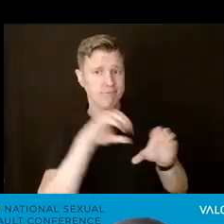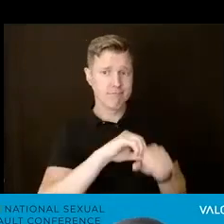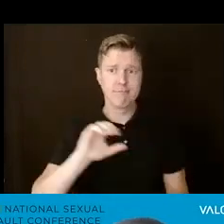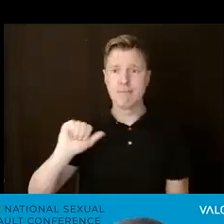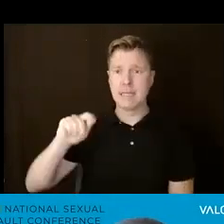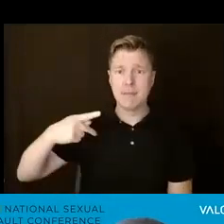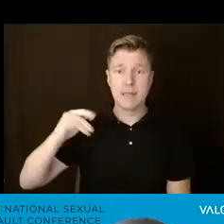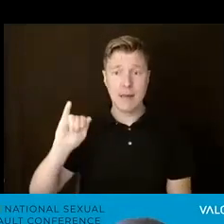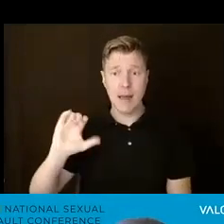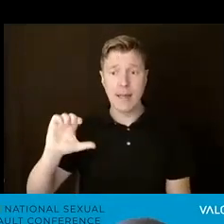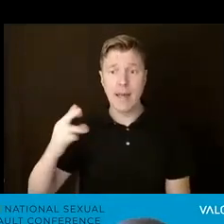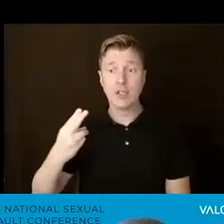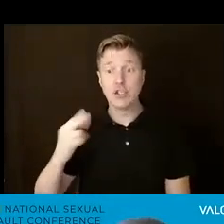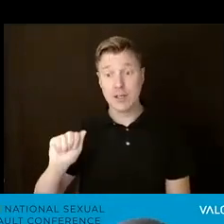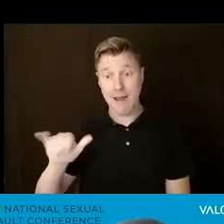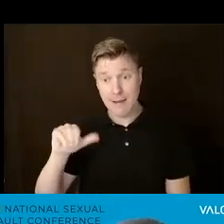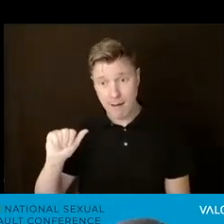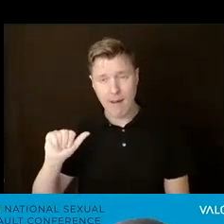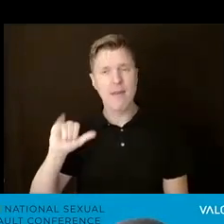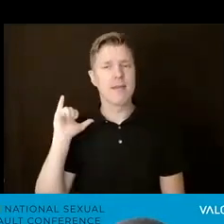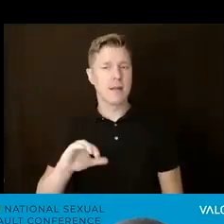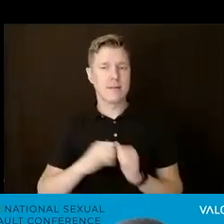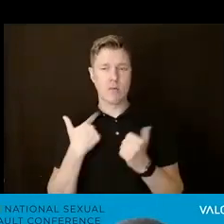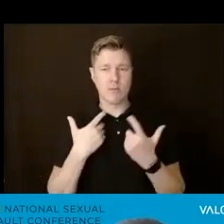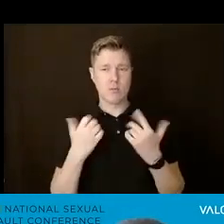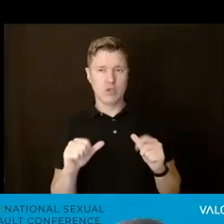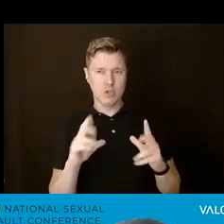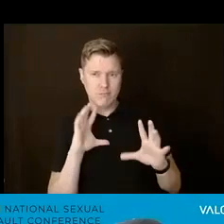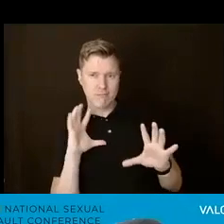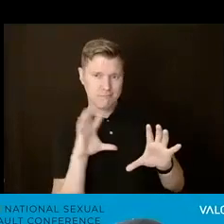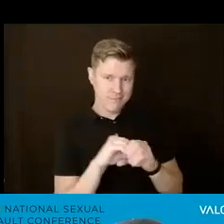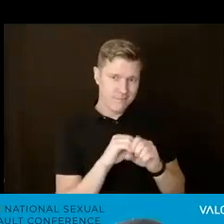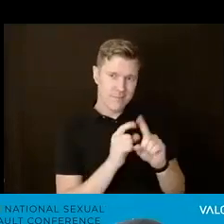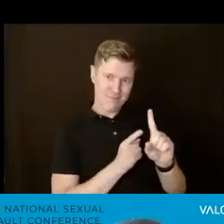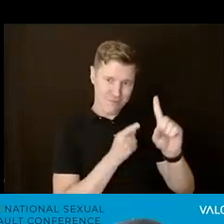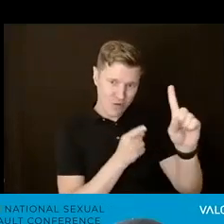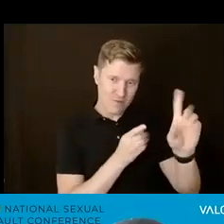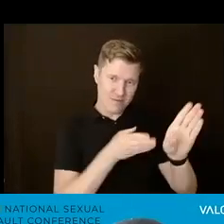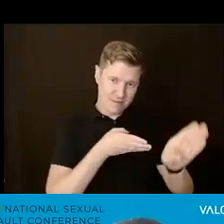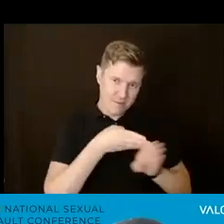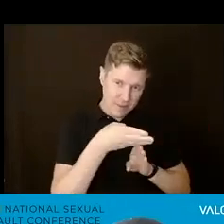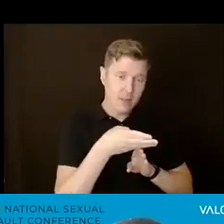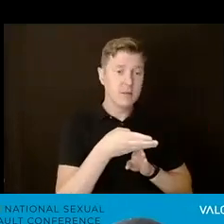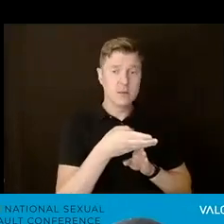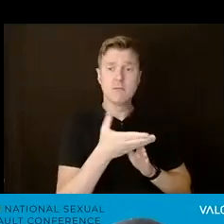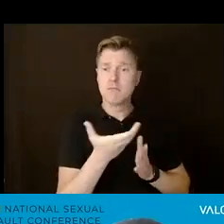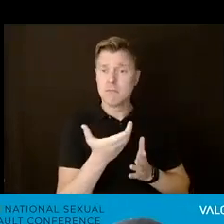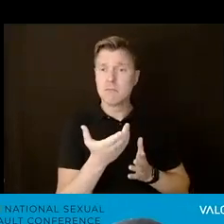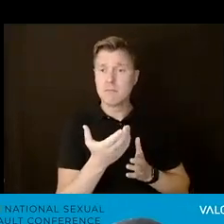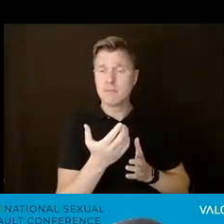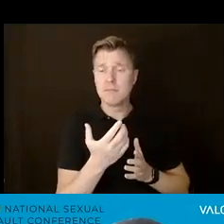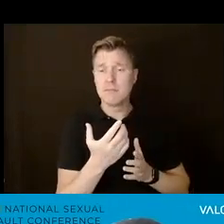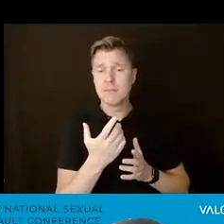think in a lot of ways was able to stay in the movement in the field. I grew up in a pretty abusive household,